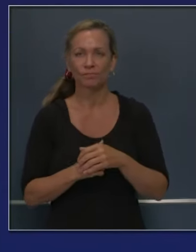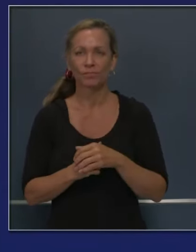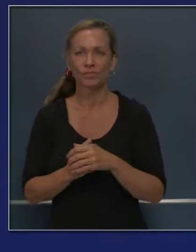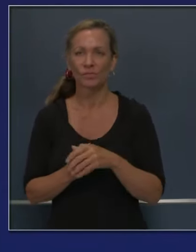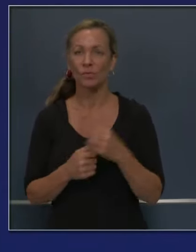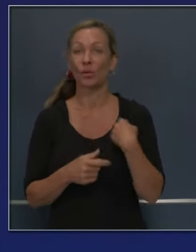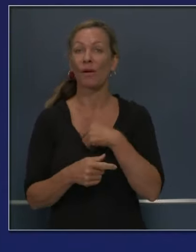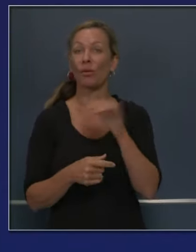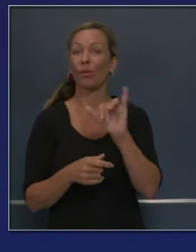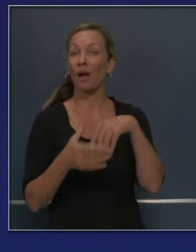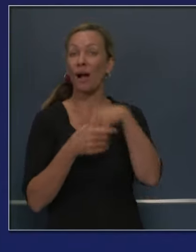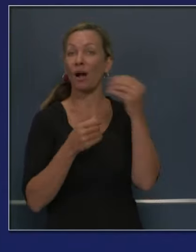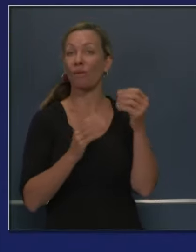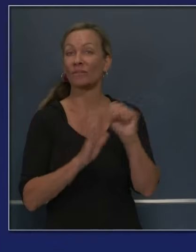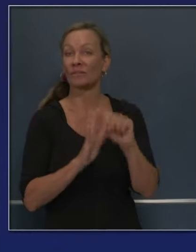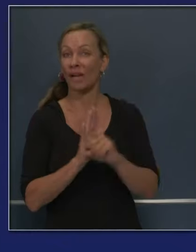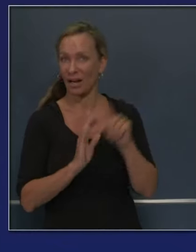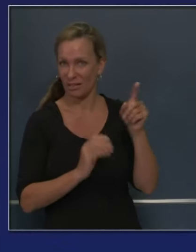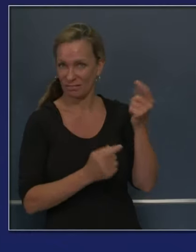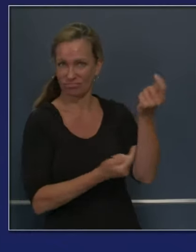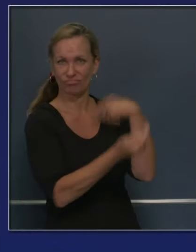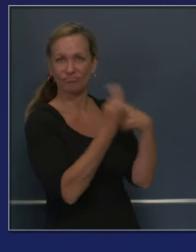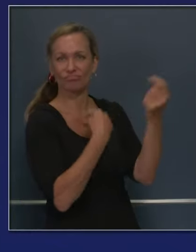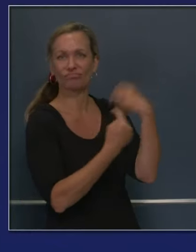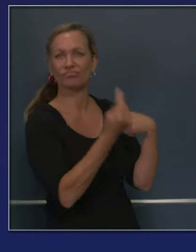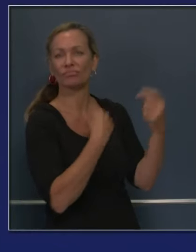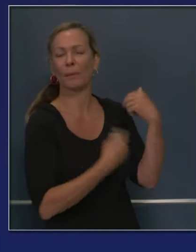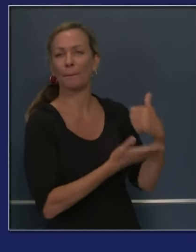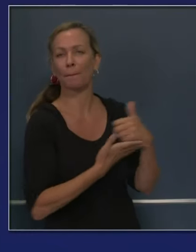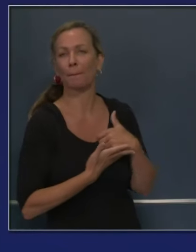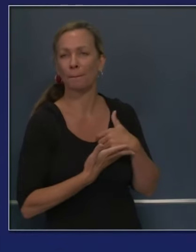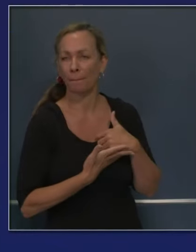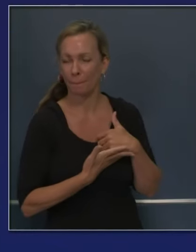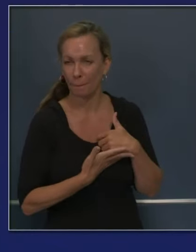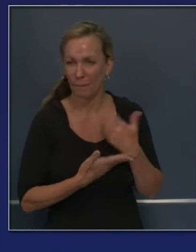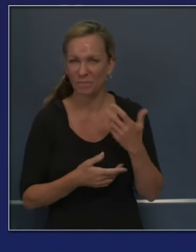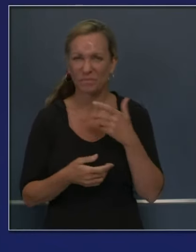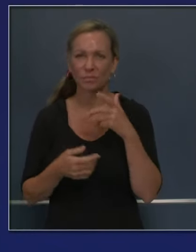deployed from the 6 major mutual aid regions in the